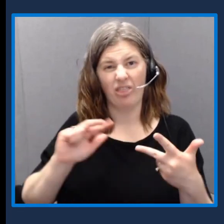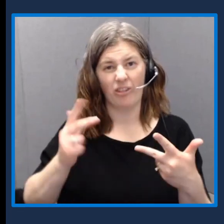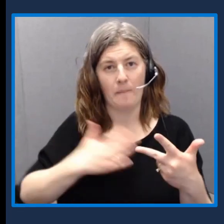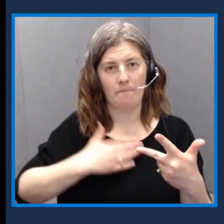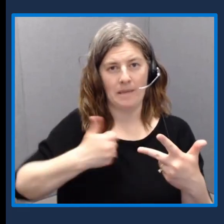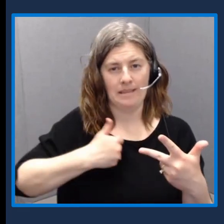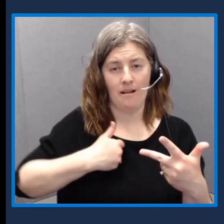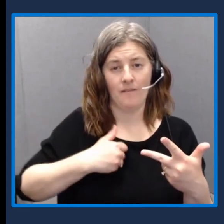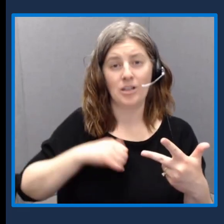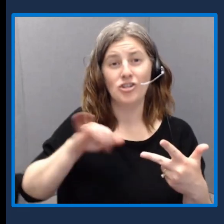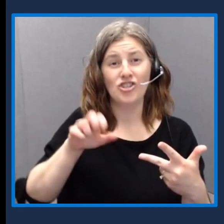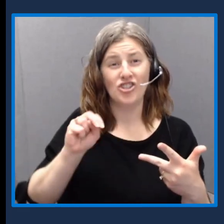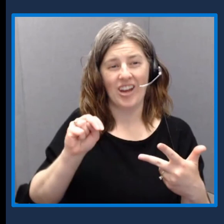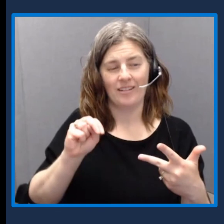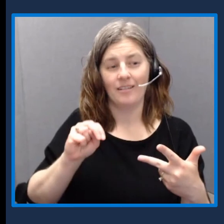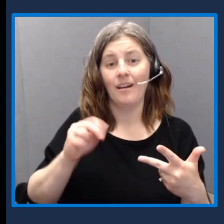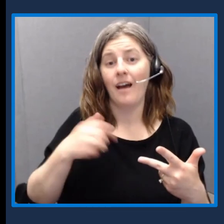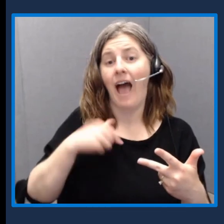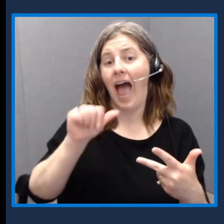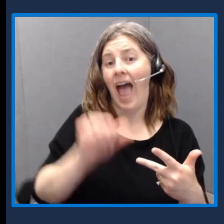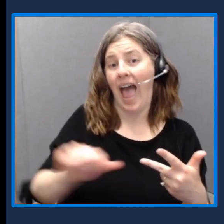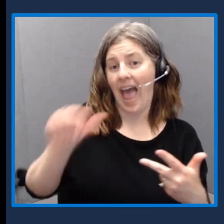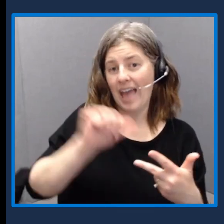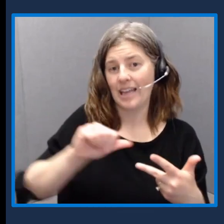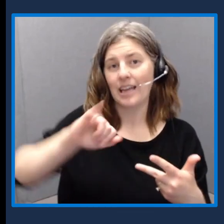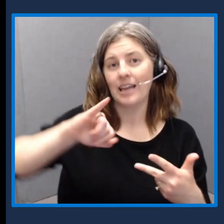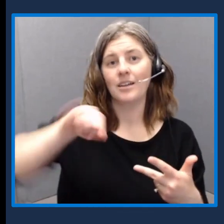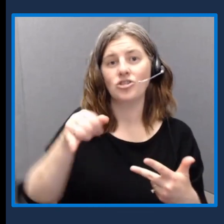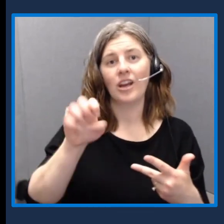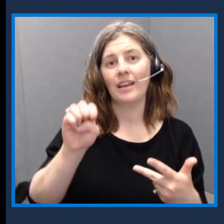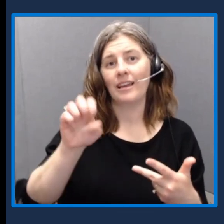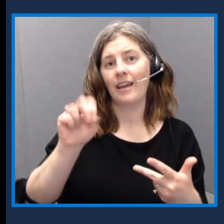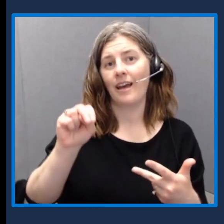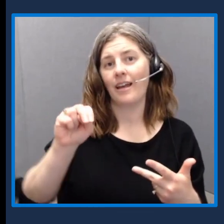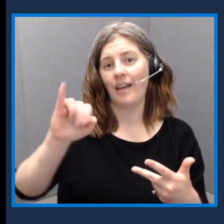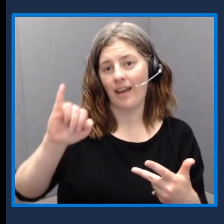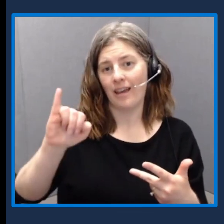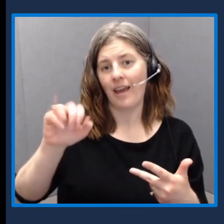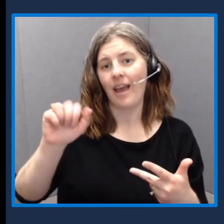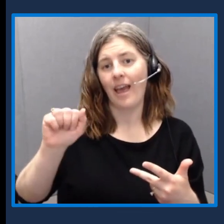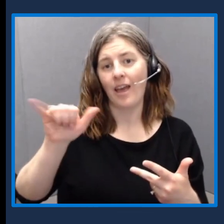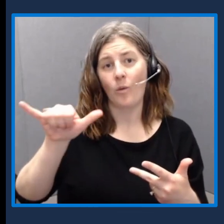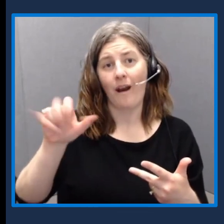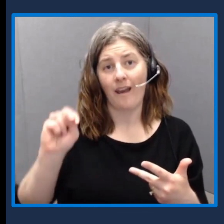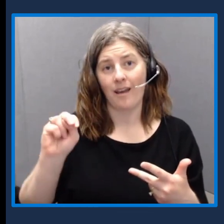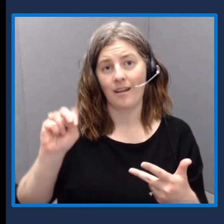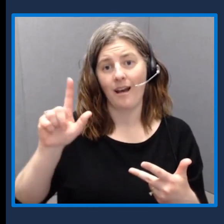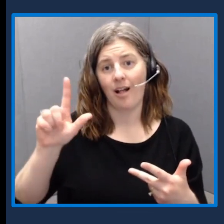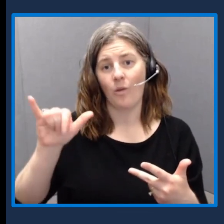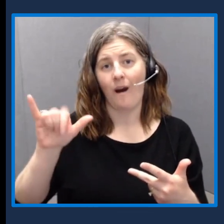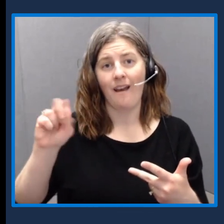Patrice T. And then I am Jenny Ann Lynn,